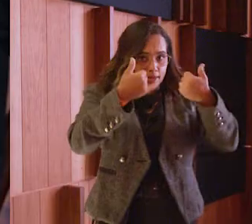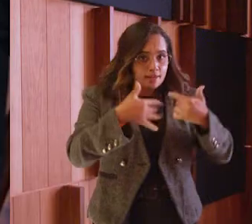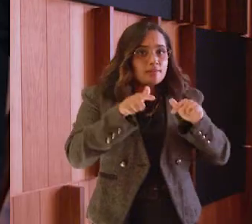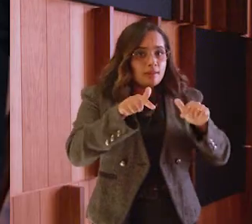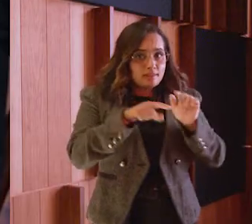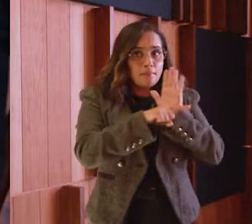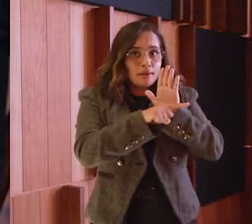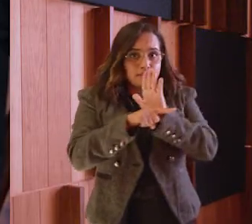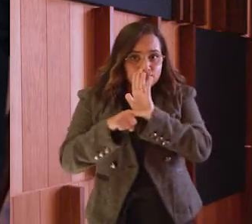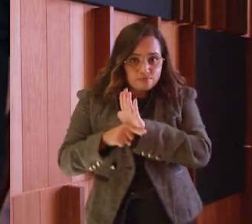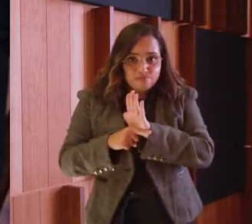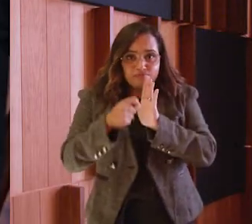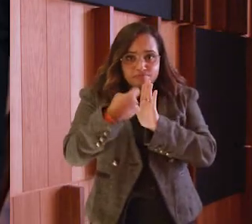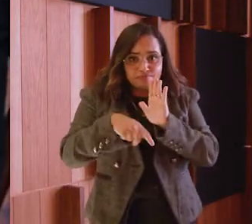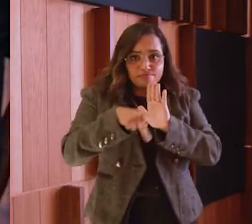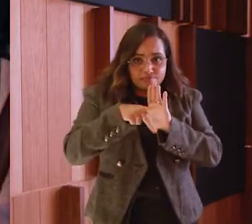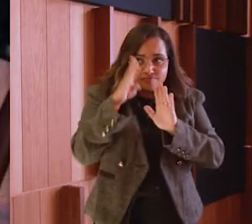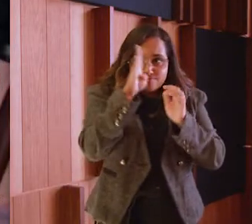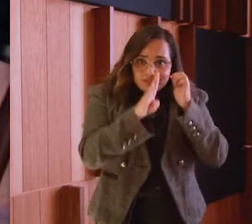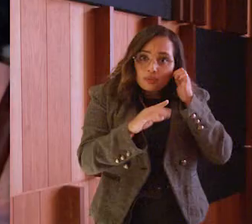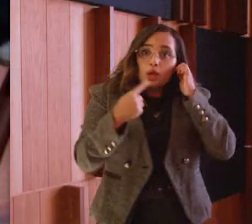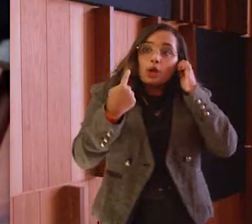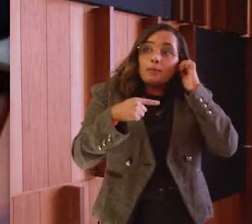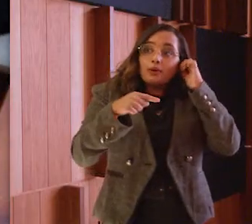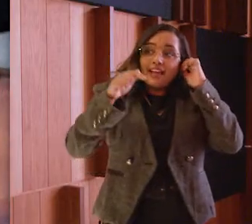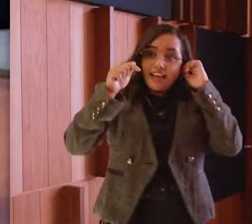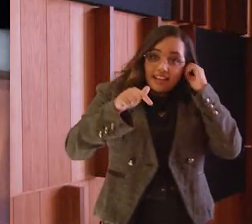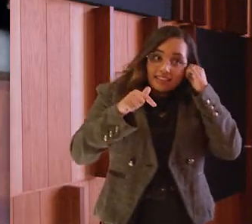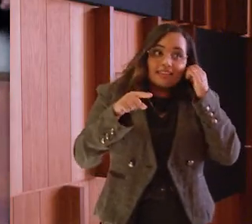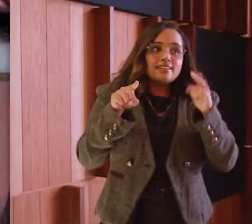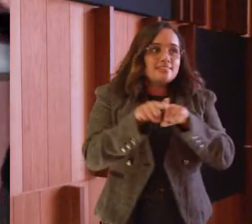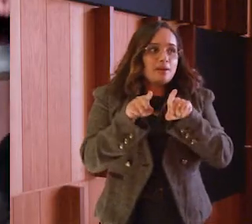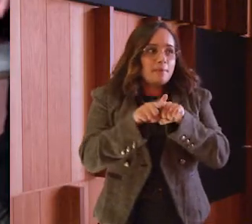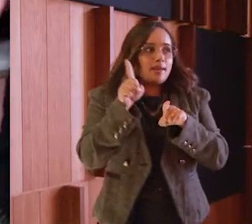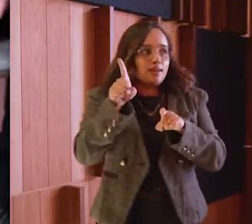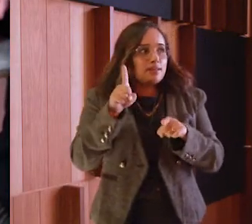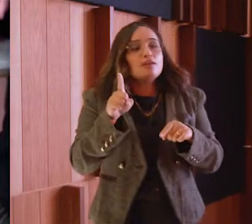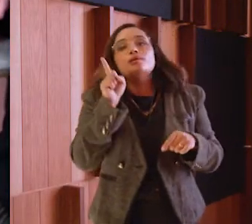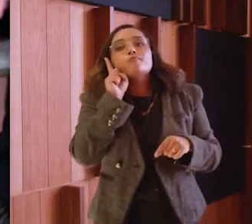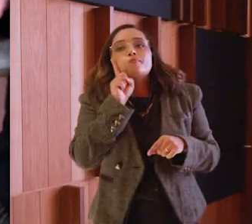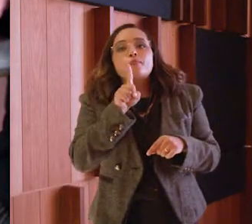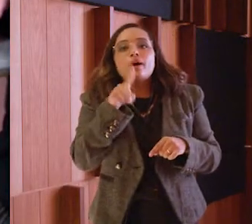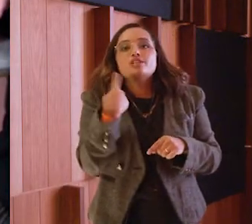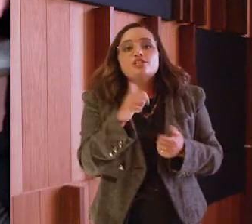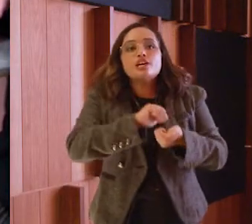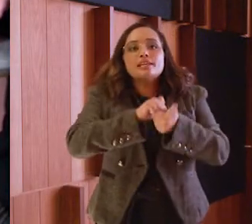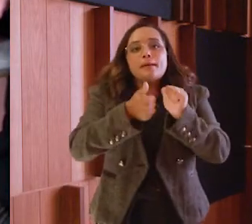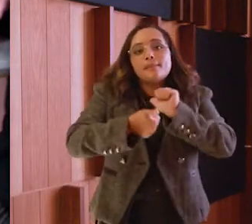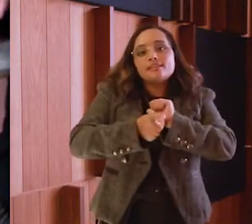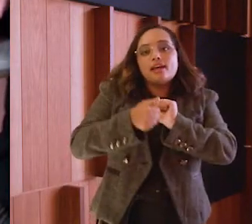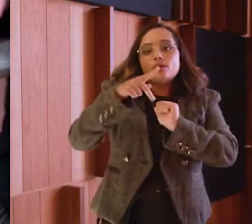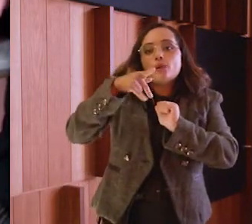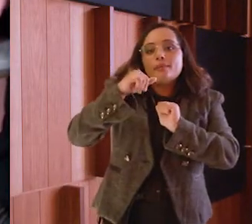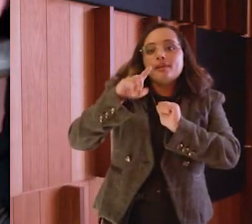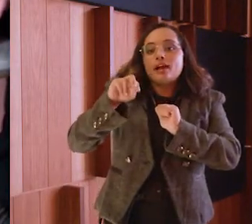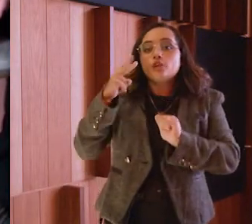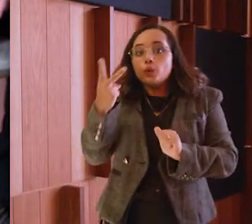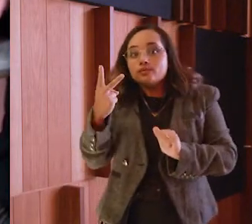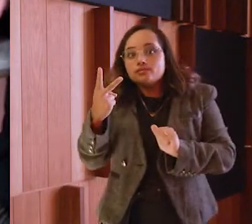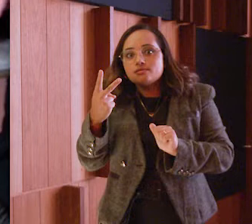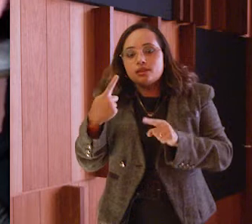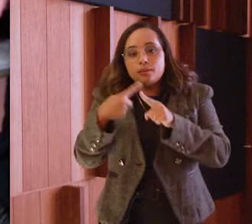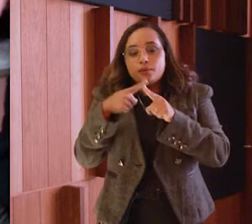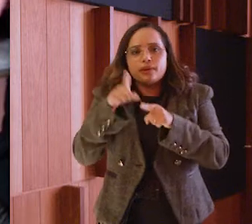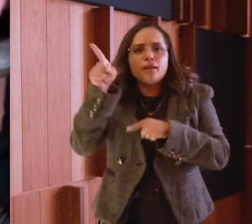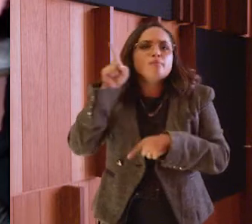Pillar 2. But if you have greater than 750 million euro top line revenue in your global organization and you operate